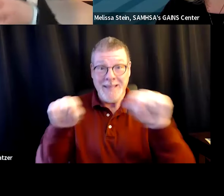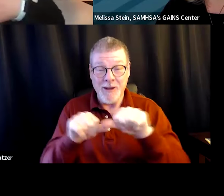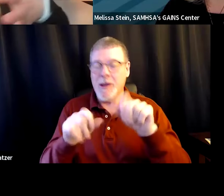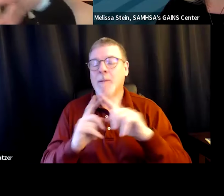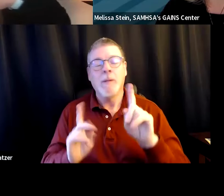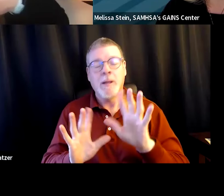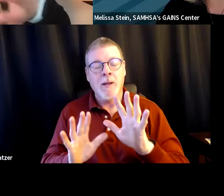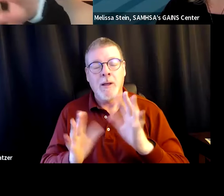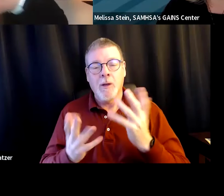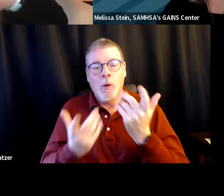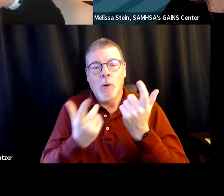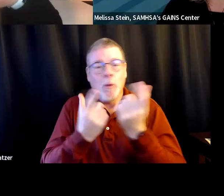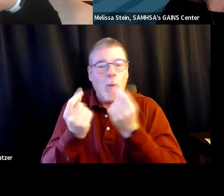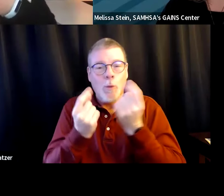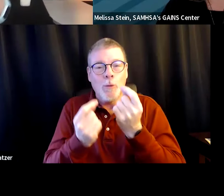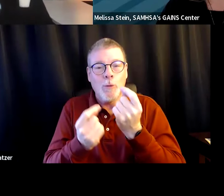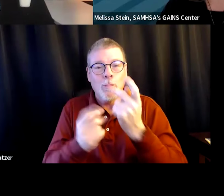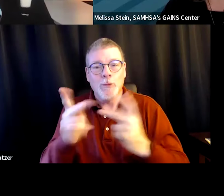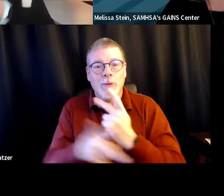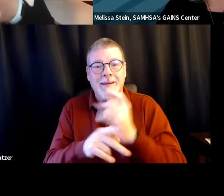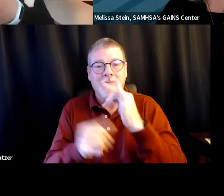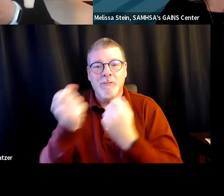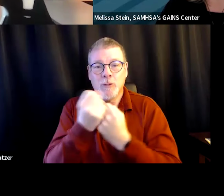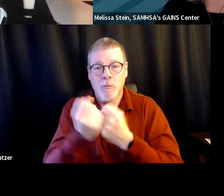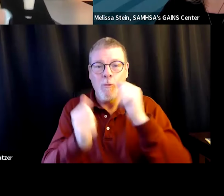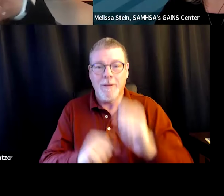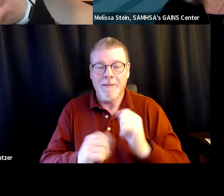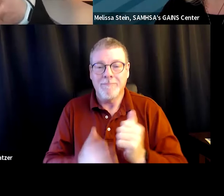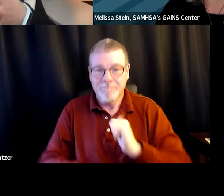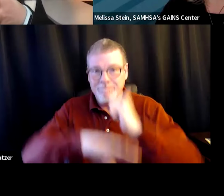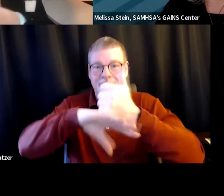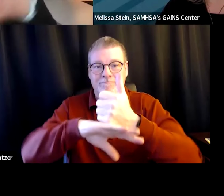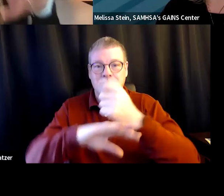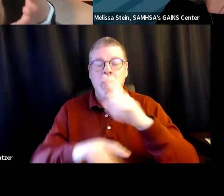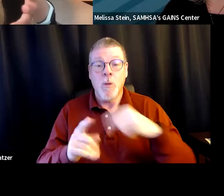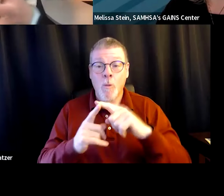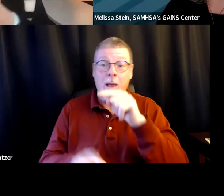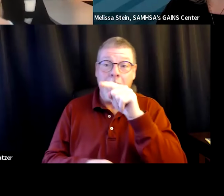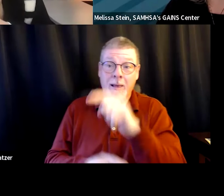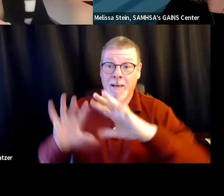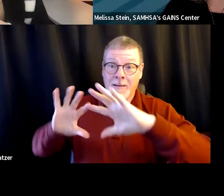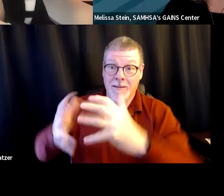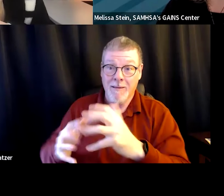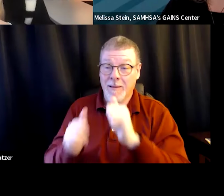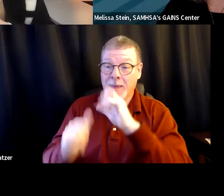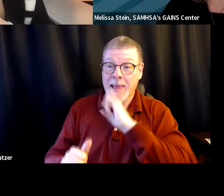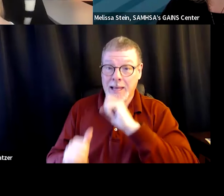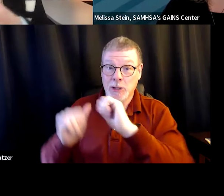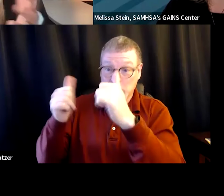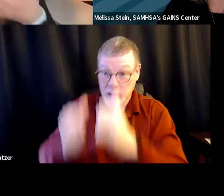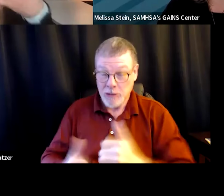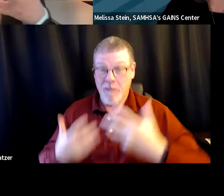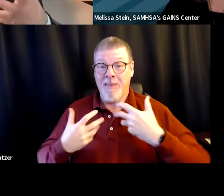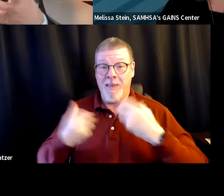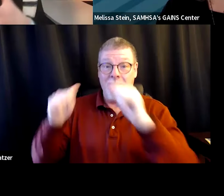are, what kinds of supports and resources can we put in place? So while they're aging and their health reduces,